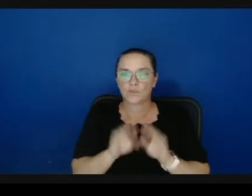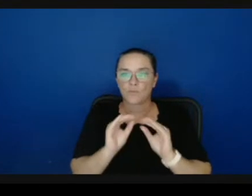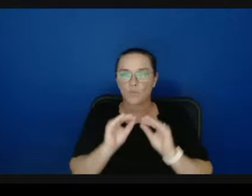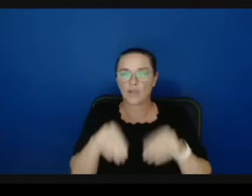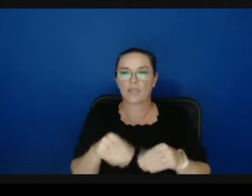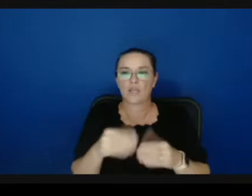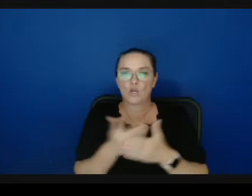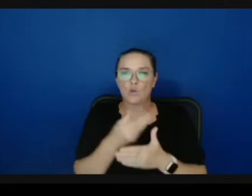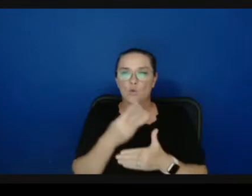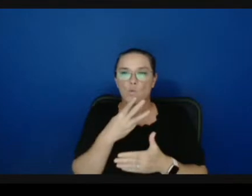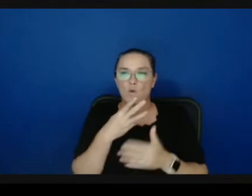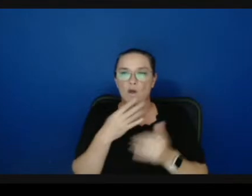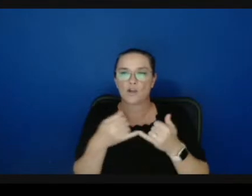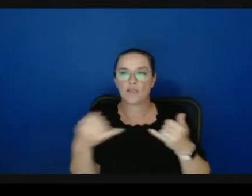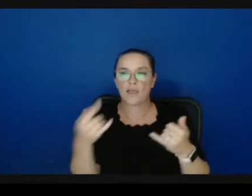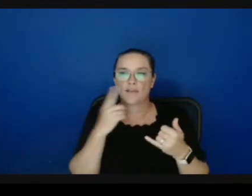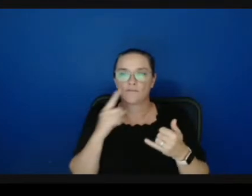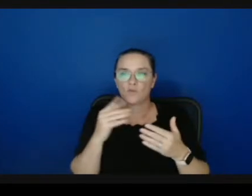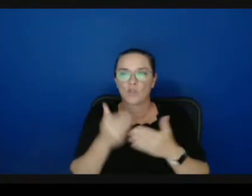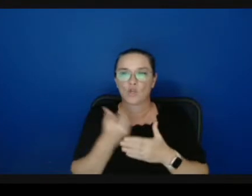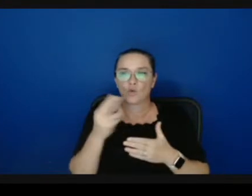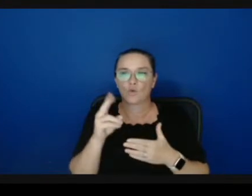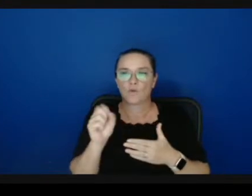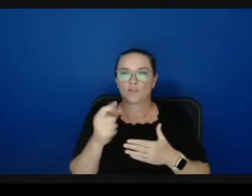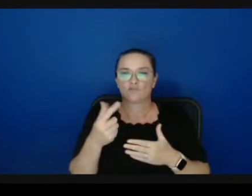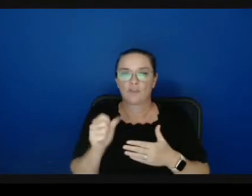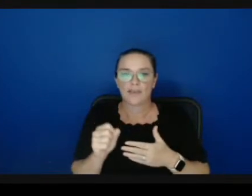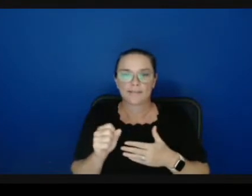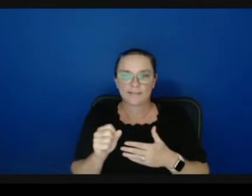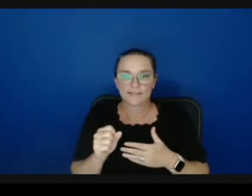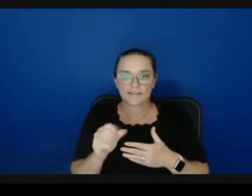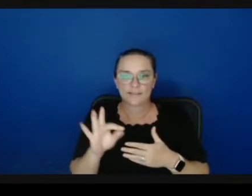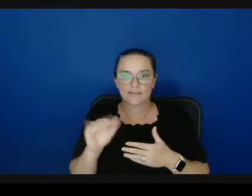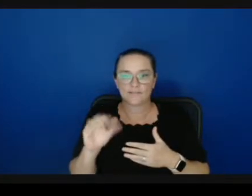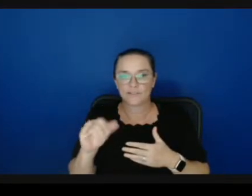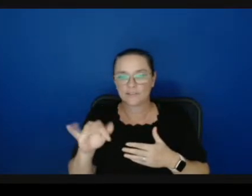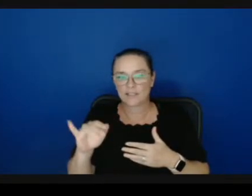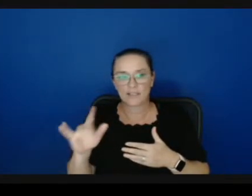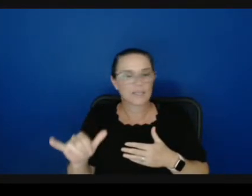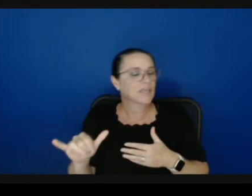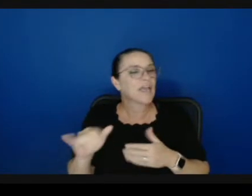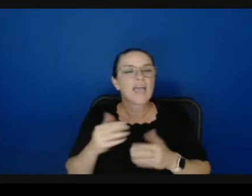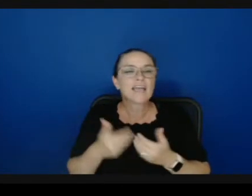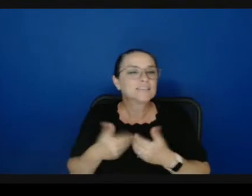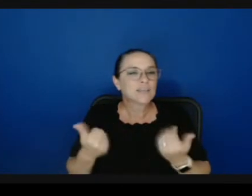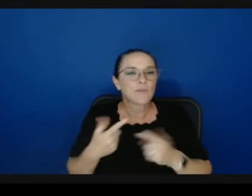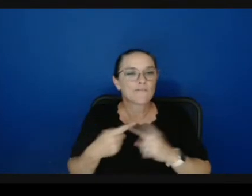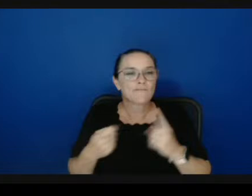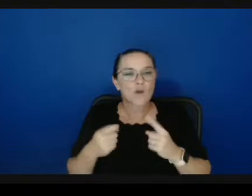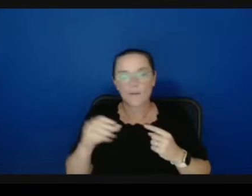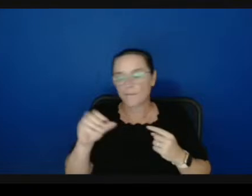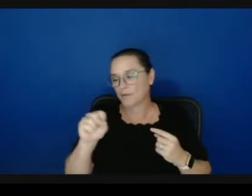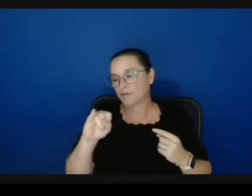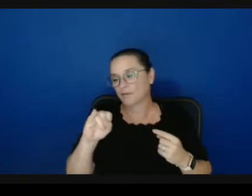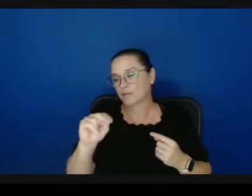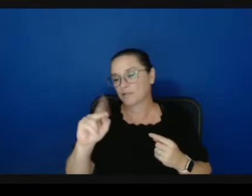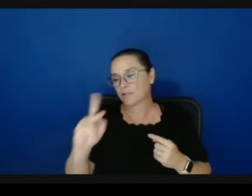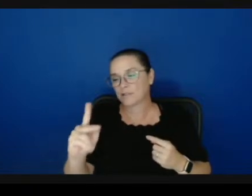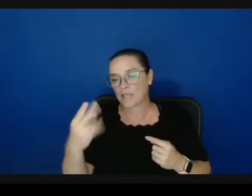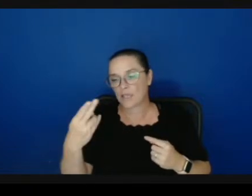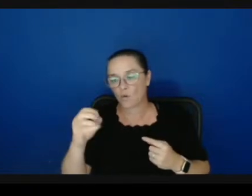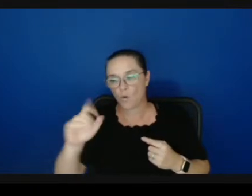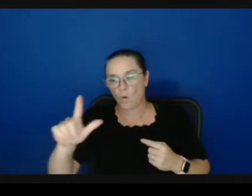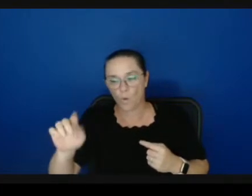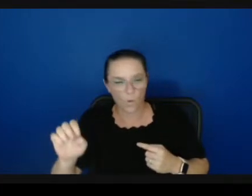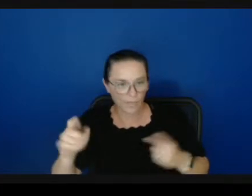facility. This is separate from that sinkhole which occurred there last week, but